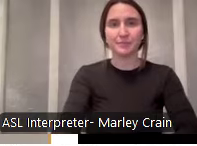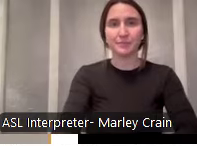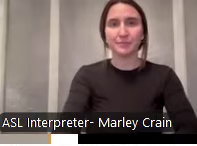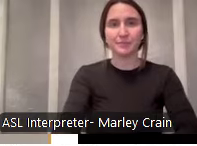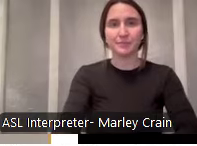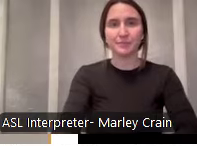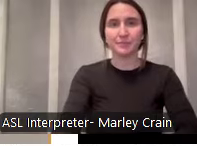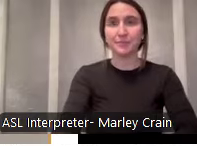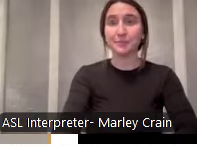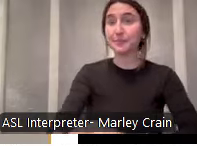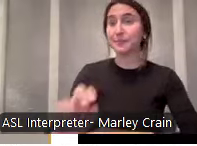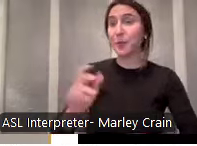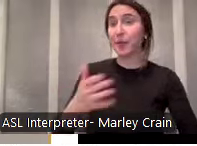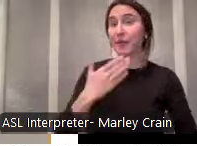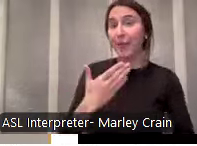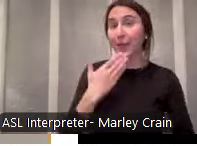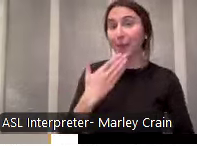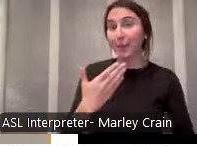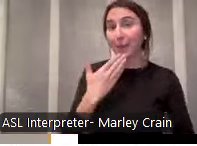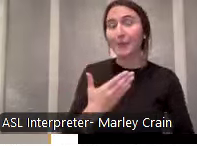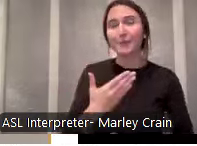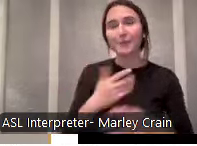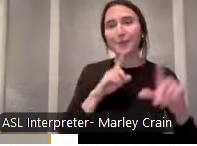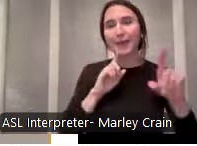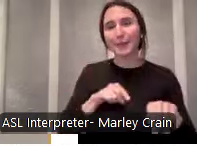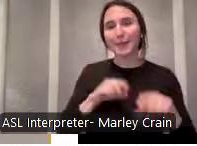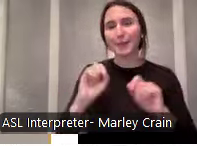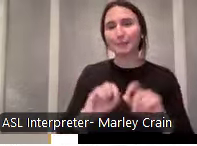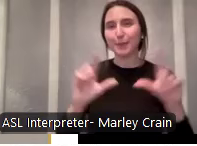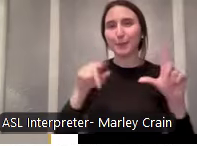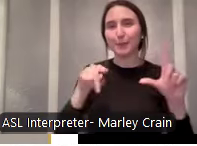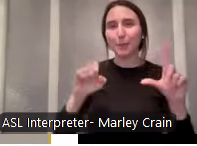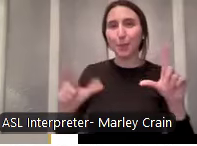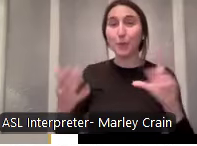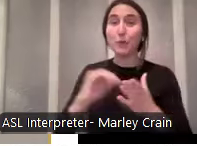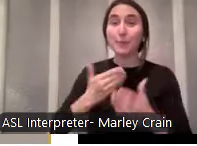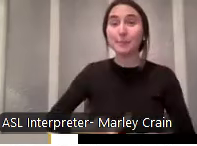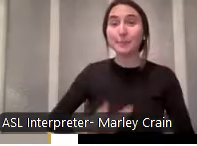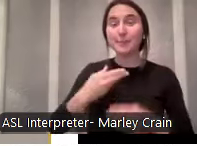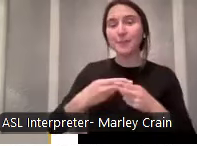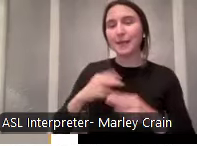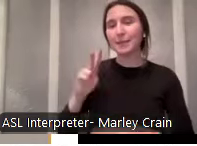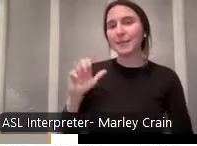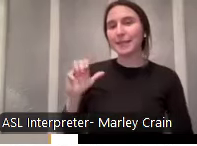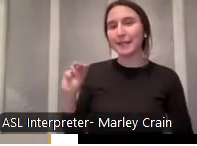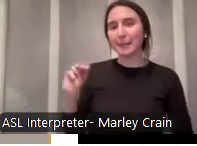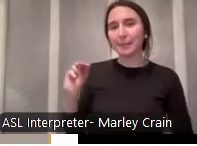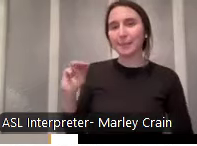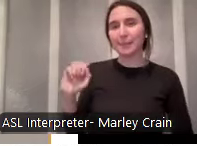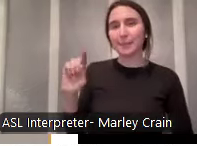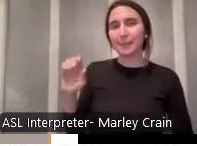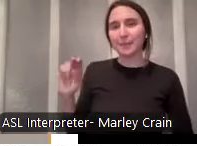Okay, thank you so much for participating in our poll. I'm Kim Madden from Advocates for Children. Welcome to Back to